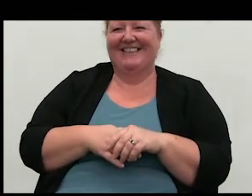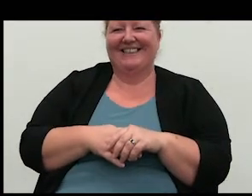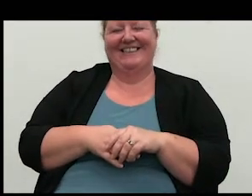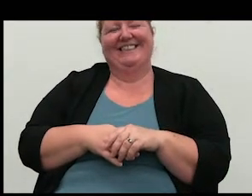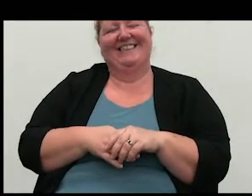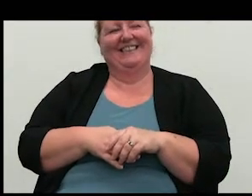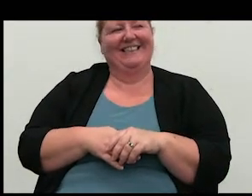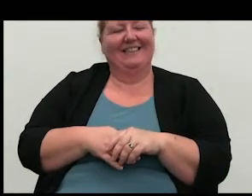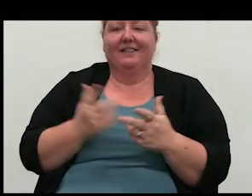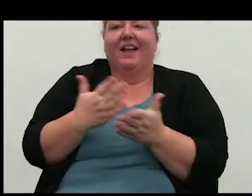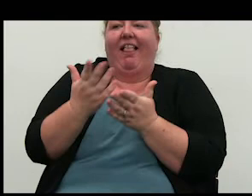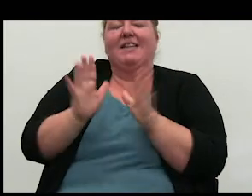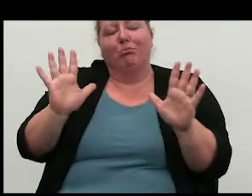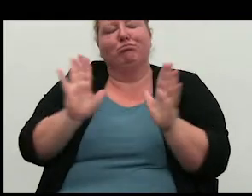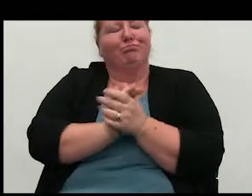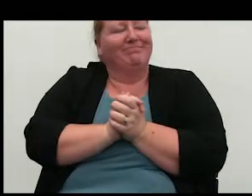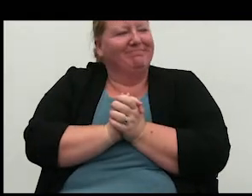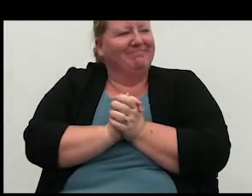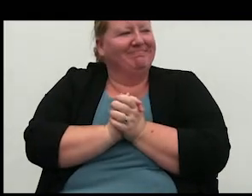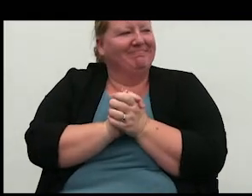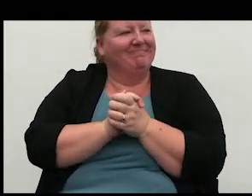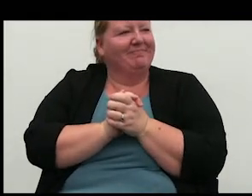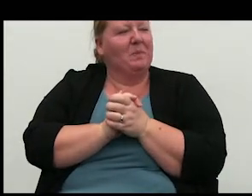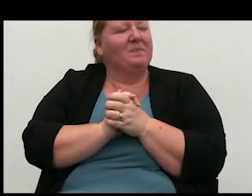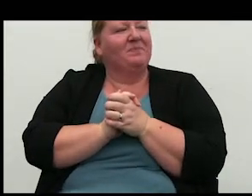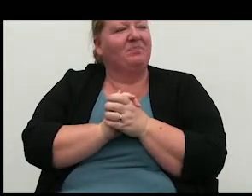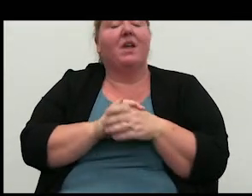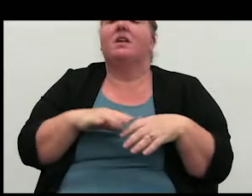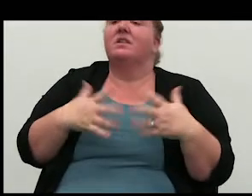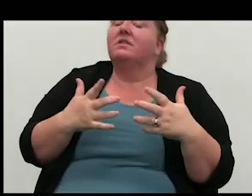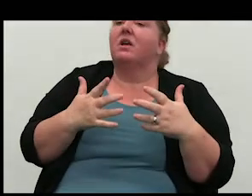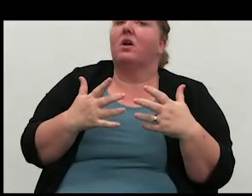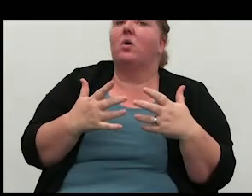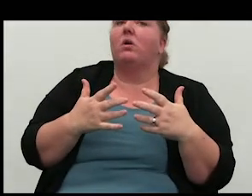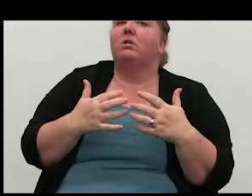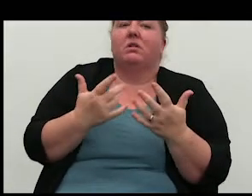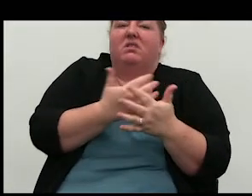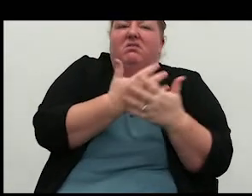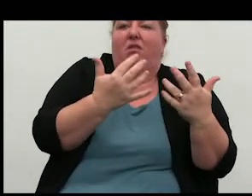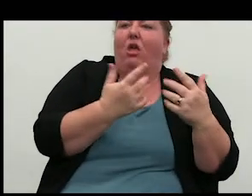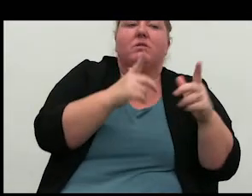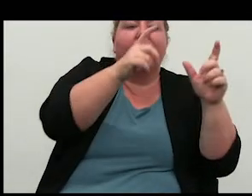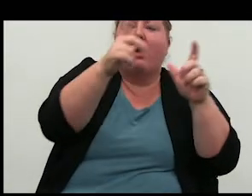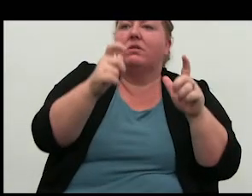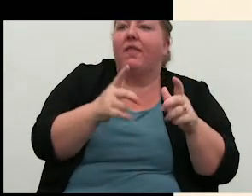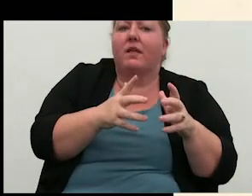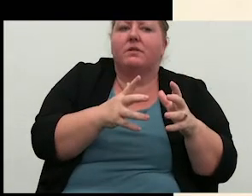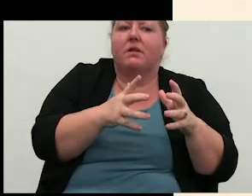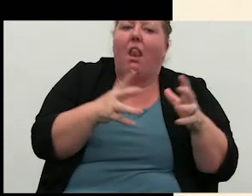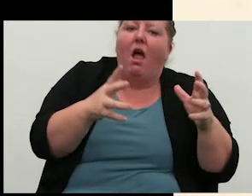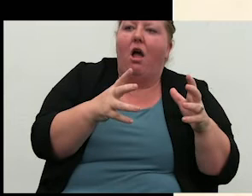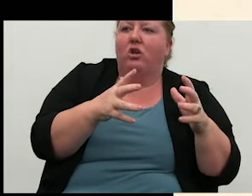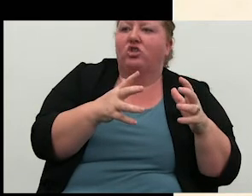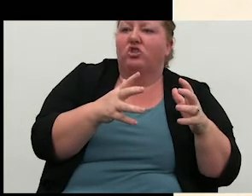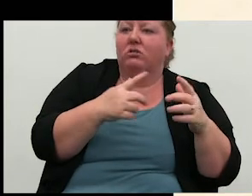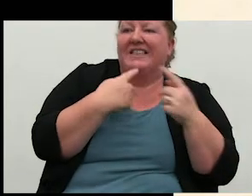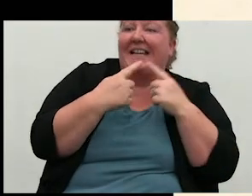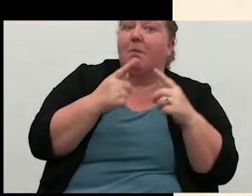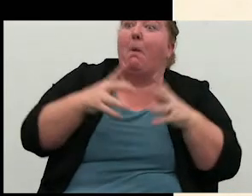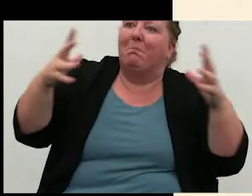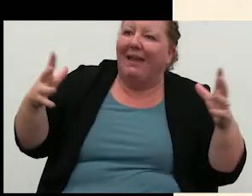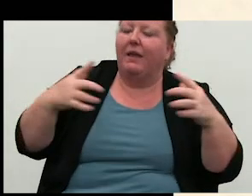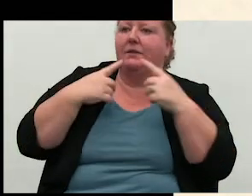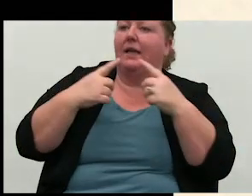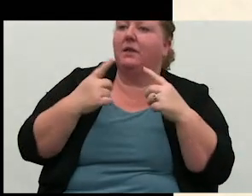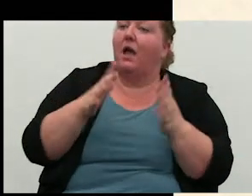Excellent. That's that cleared up. So he said, so just lots of brain scans, that's just large data. Big data is when I get